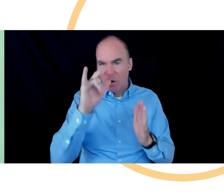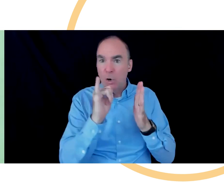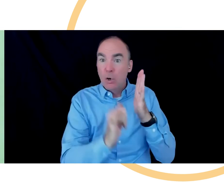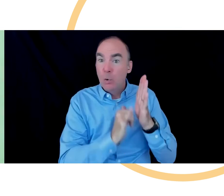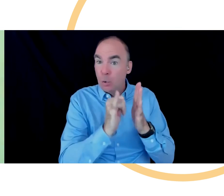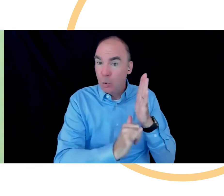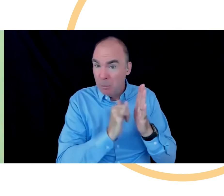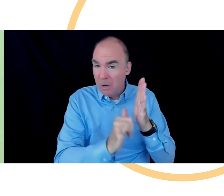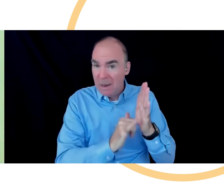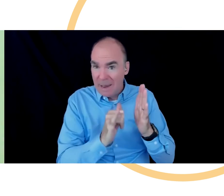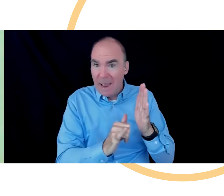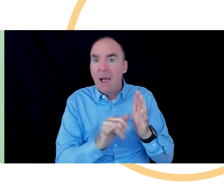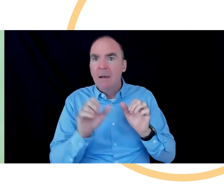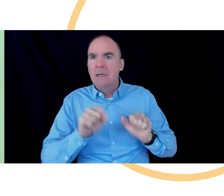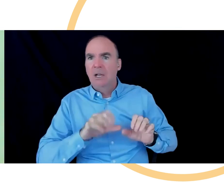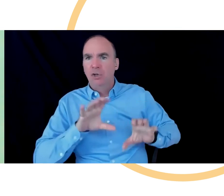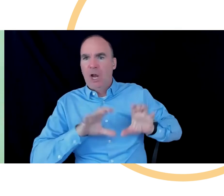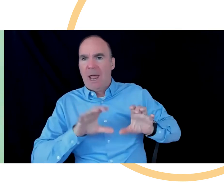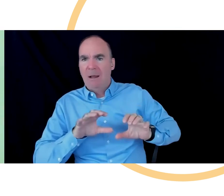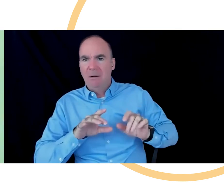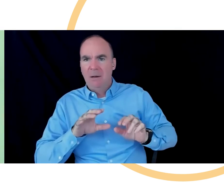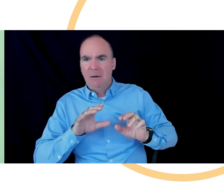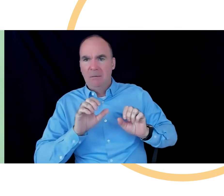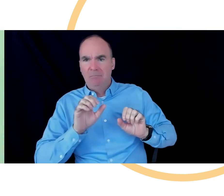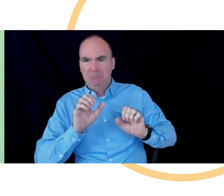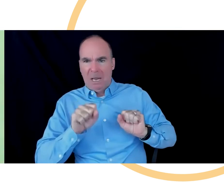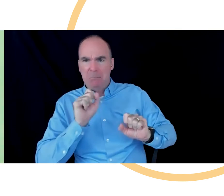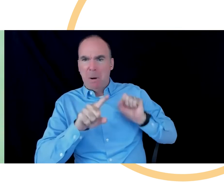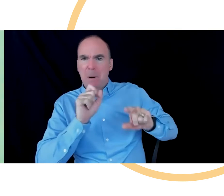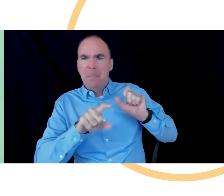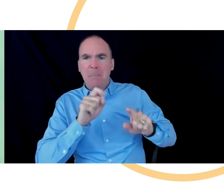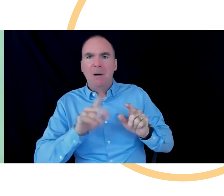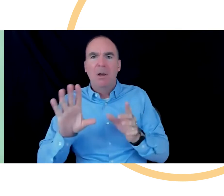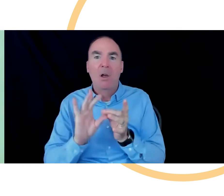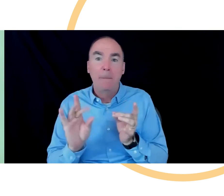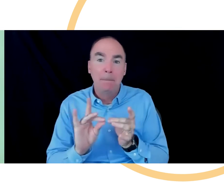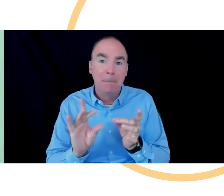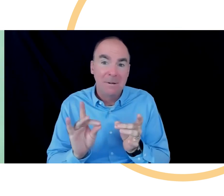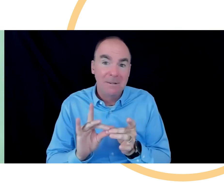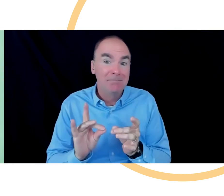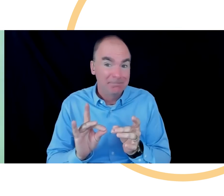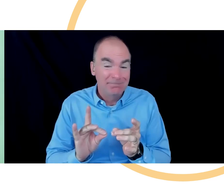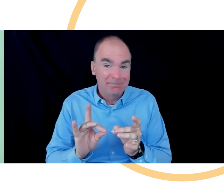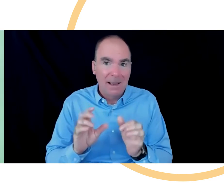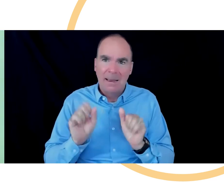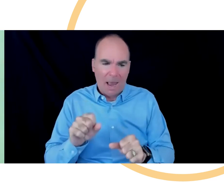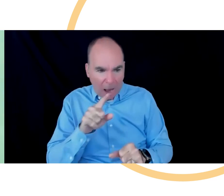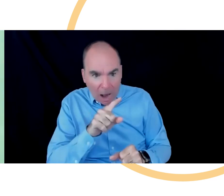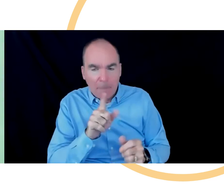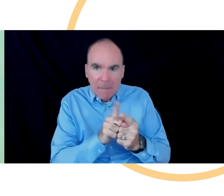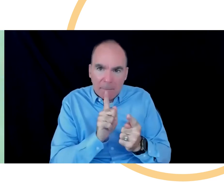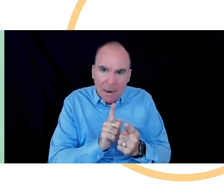platform, and these links will be available to you in the chat box. Please use those links to connect with each other and to continue the